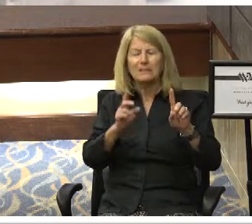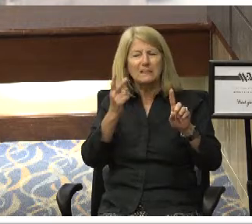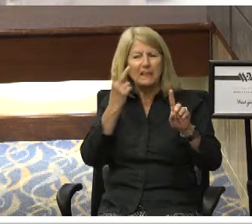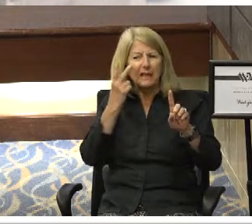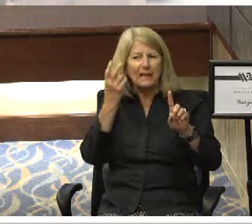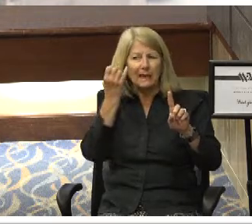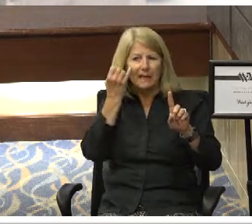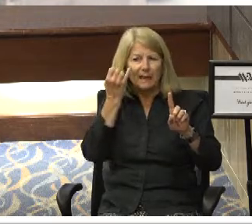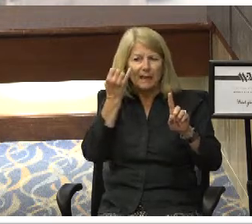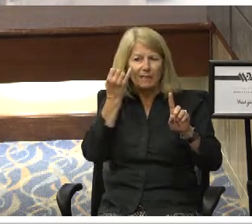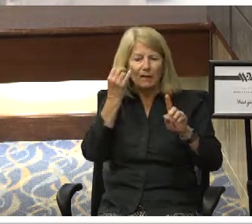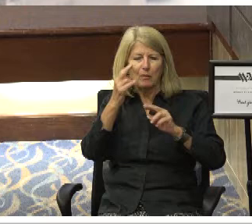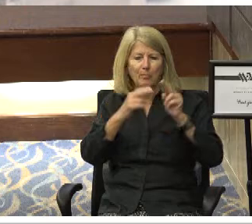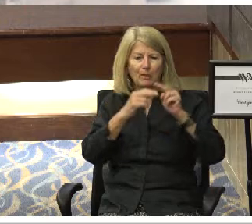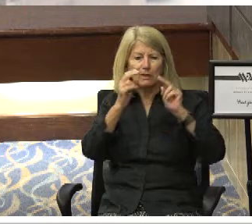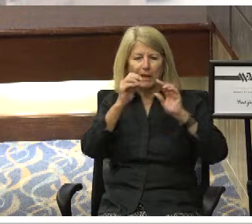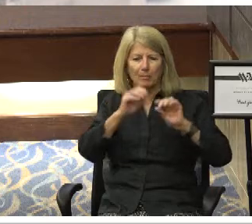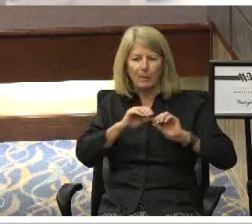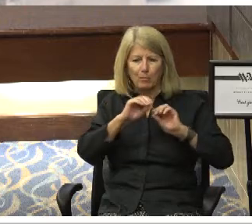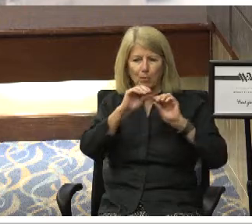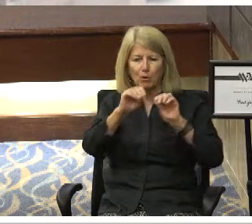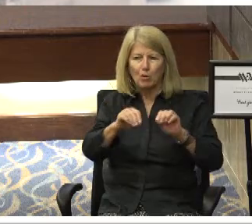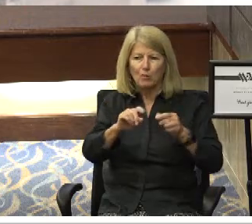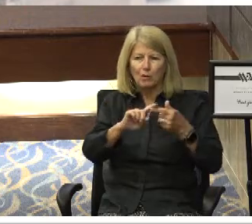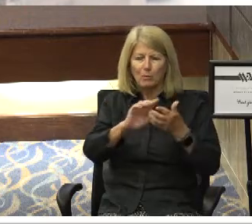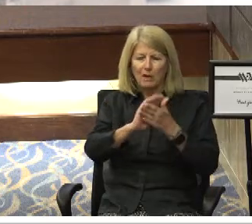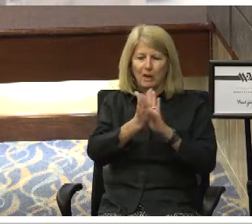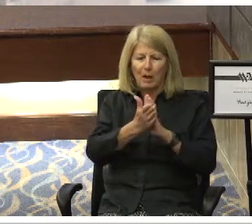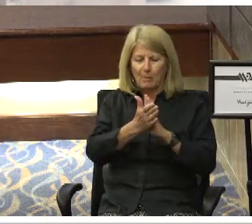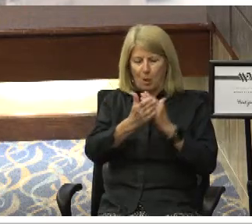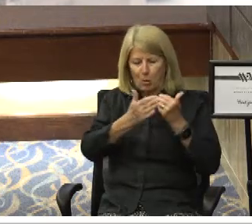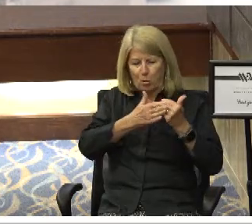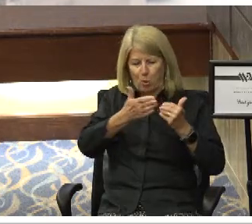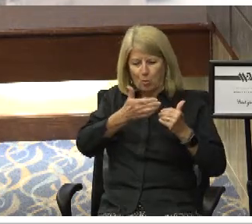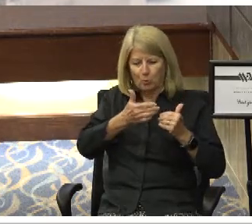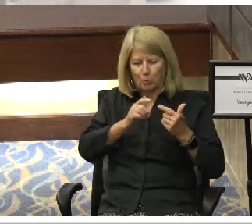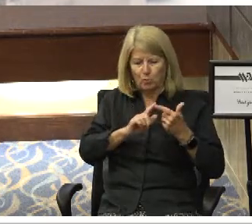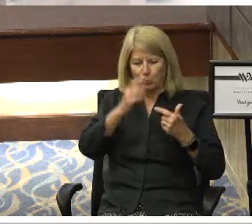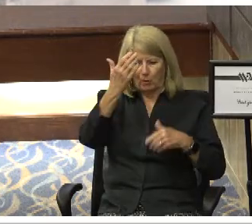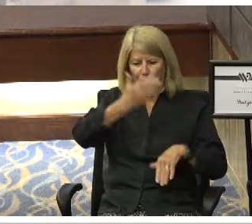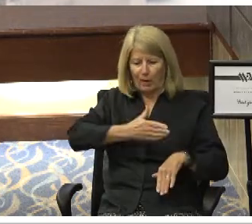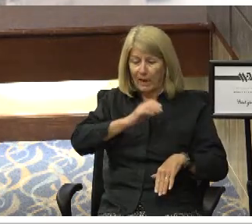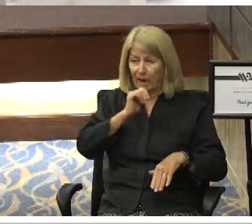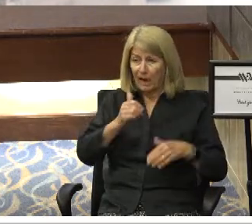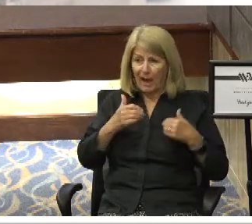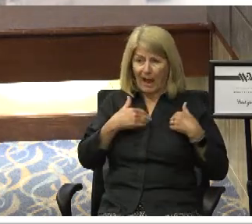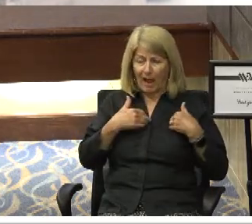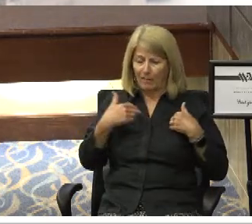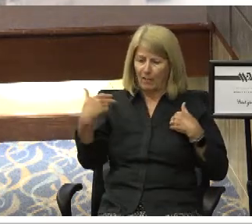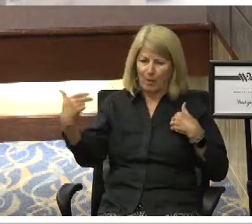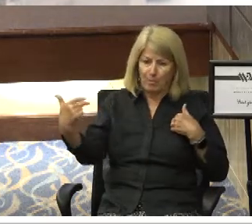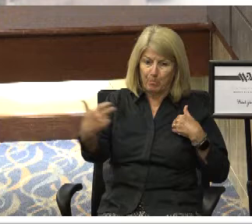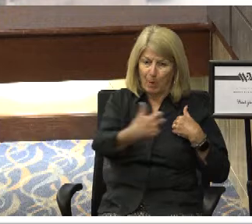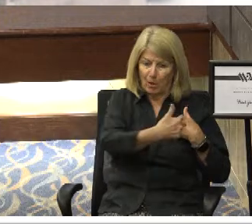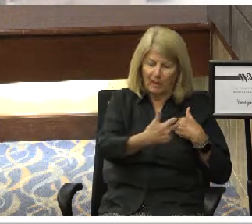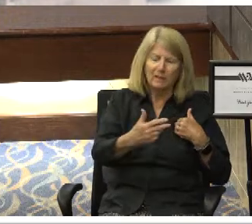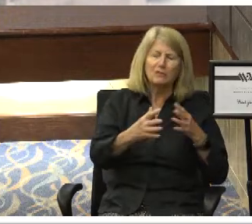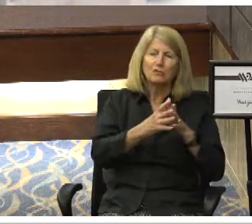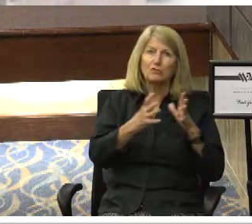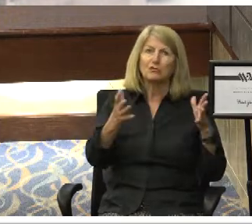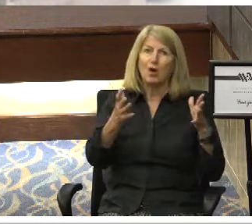moved to really be close to the front and not have the parking, so much parking